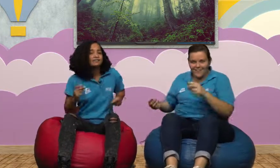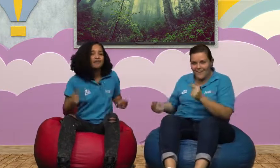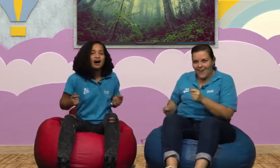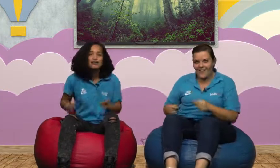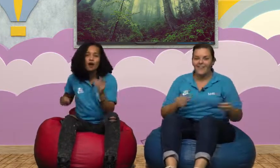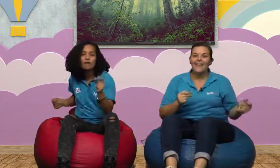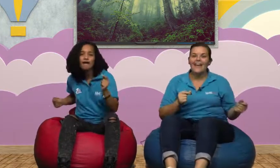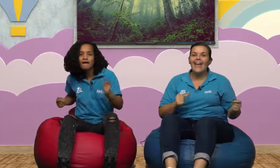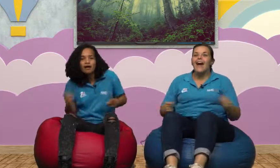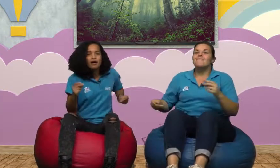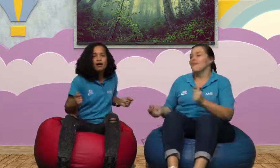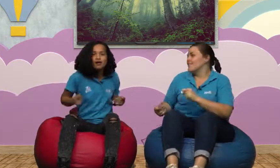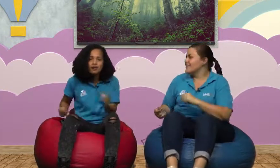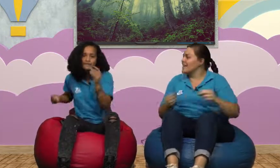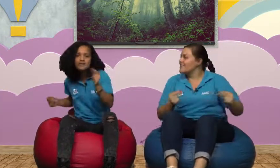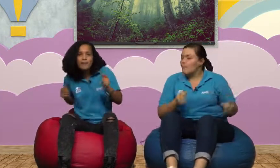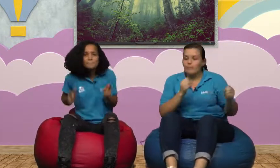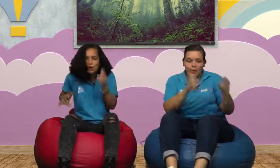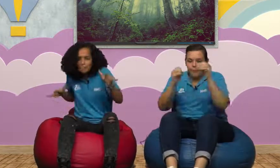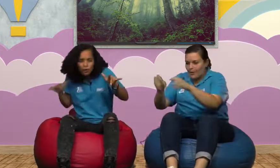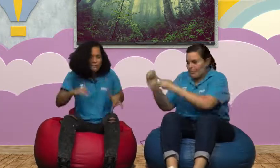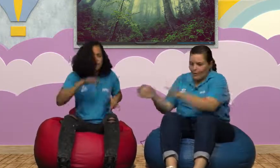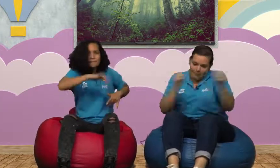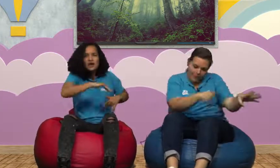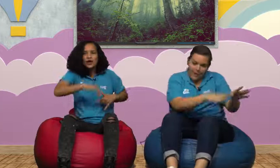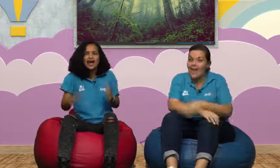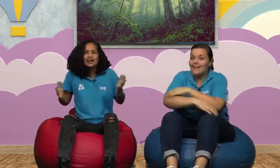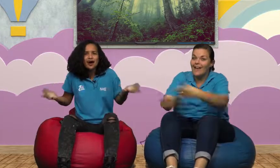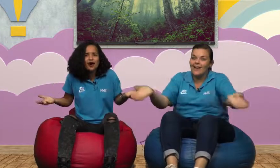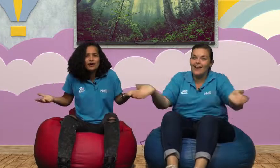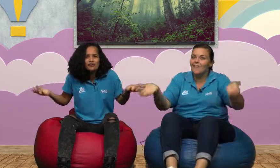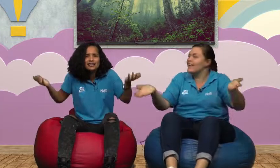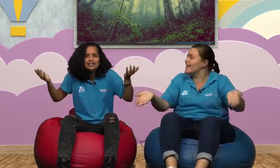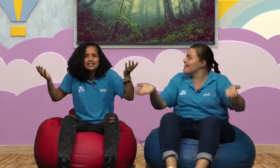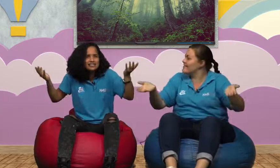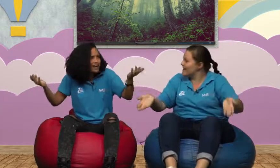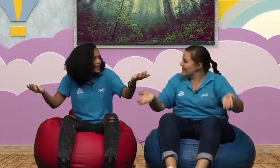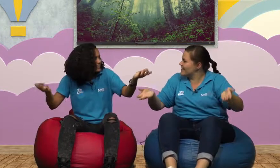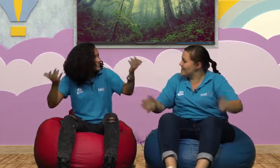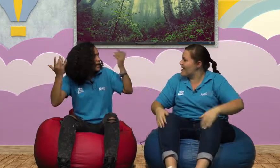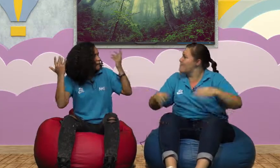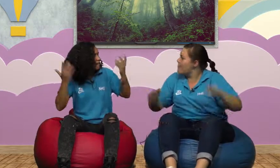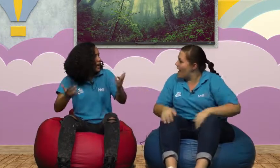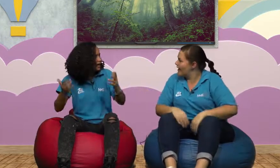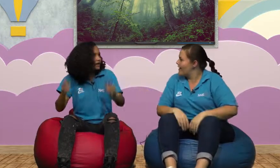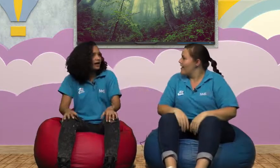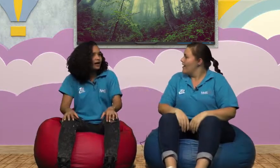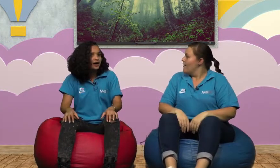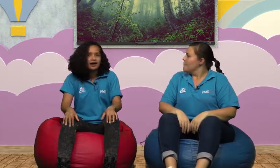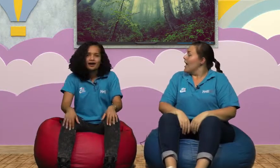and far away. Mama Dragon said, pew, pew, pew, pew, and none of the little dragons came